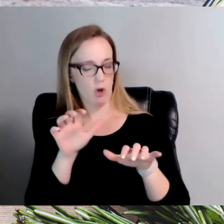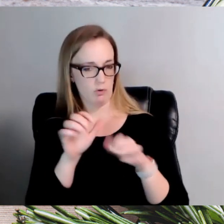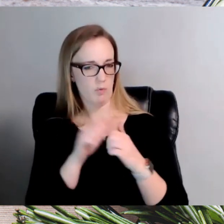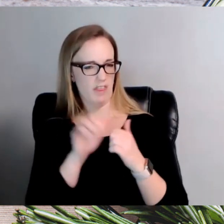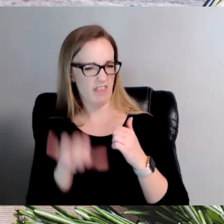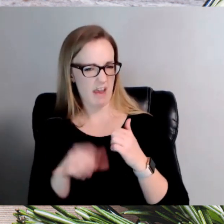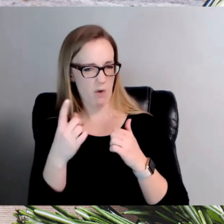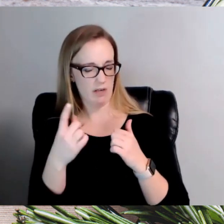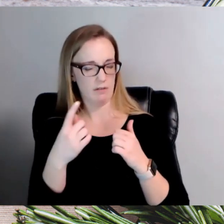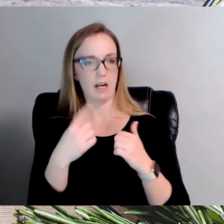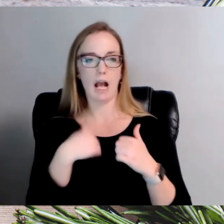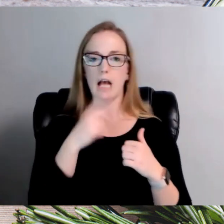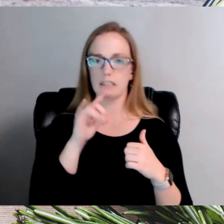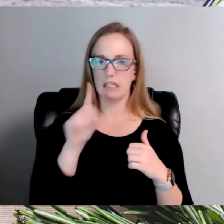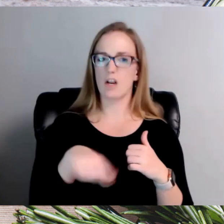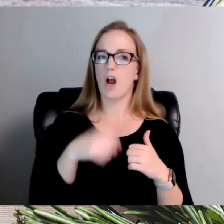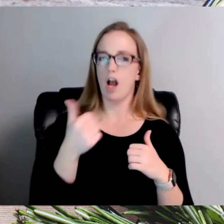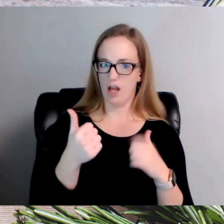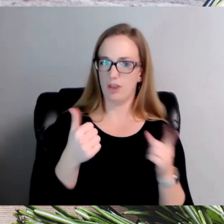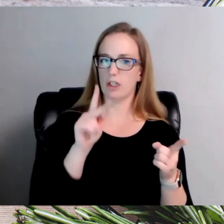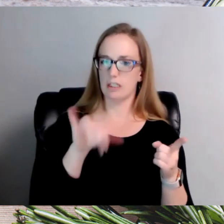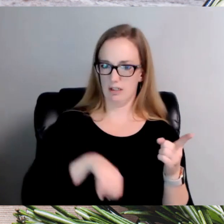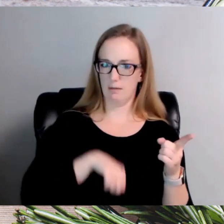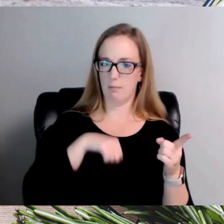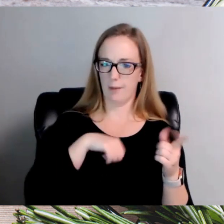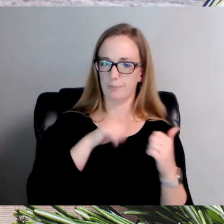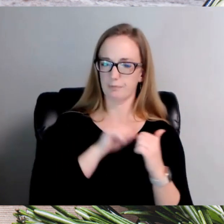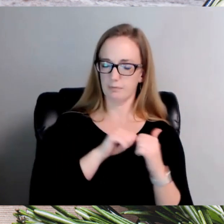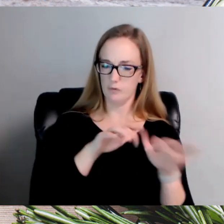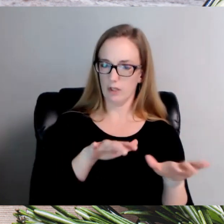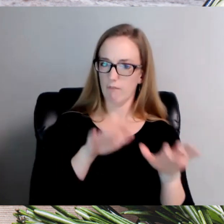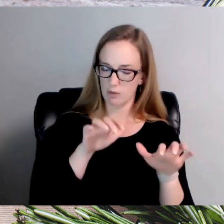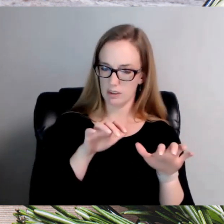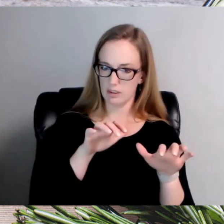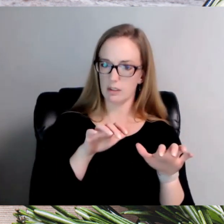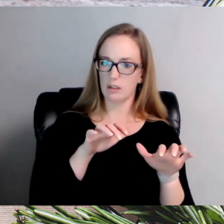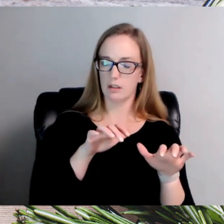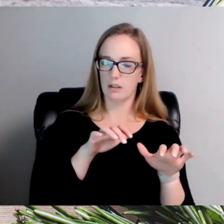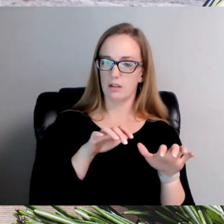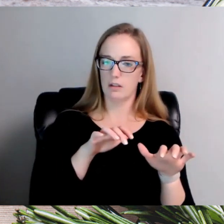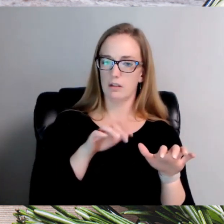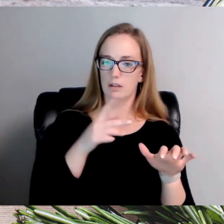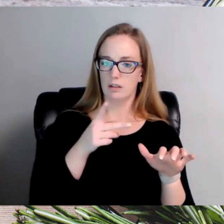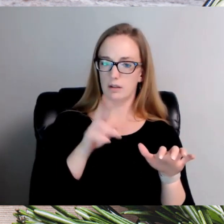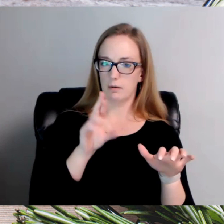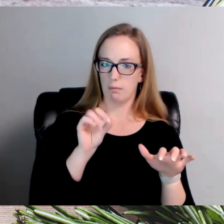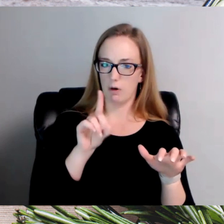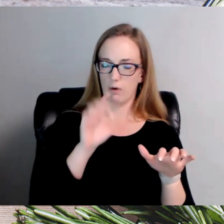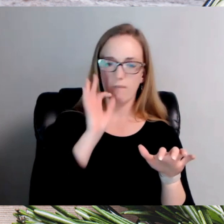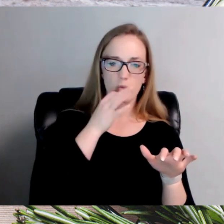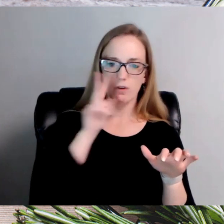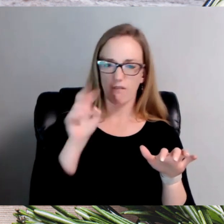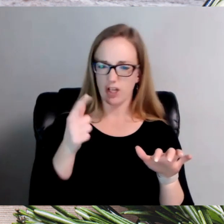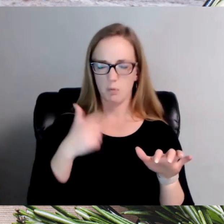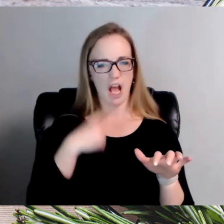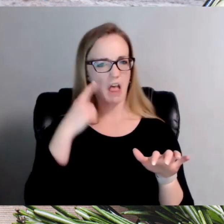that features Brussels sprouts and cabbage. And then you just simply have to start preparing those recipes. If you're unsure if you have an FCS